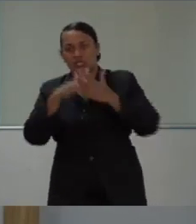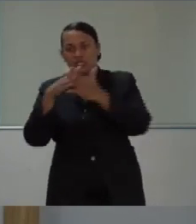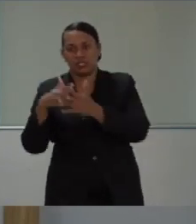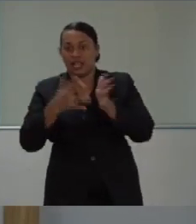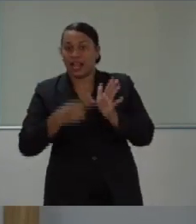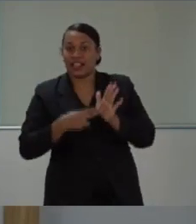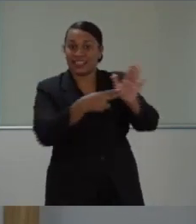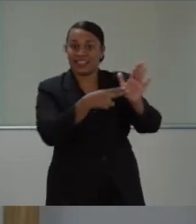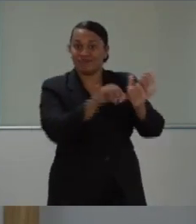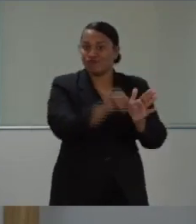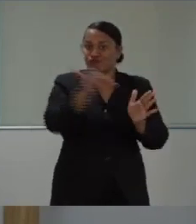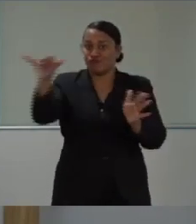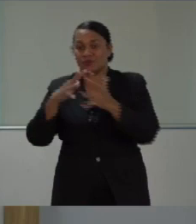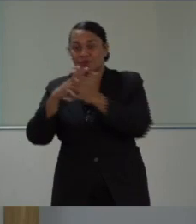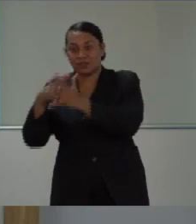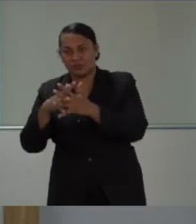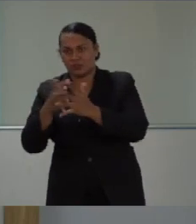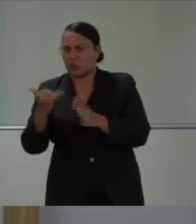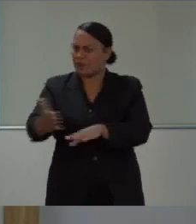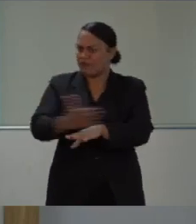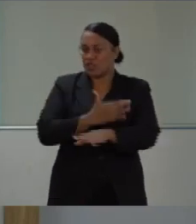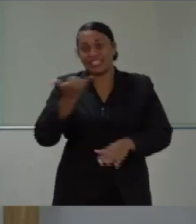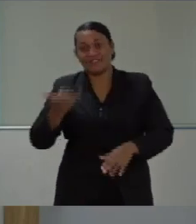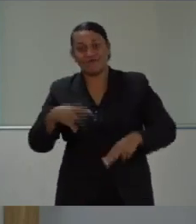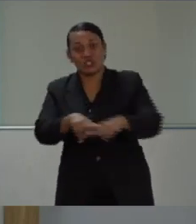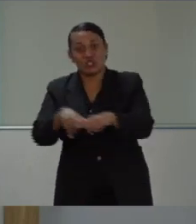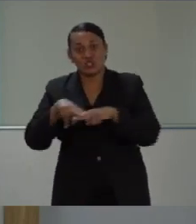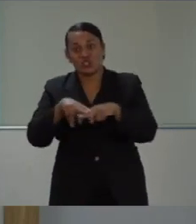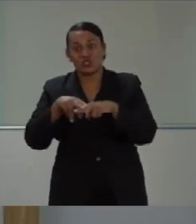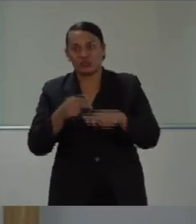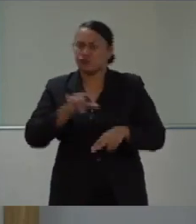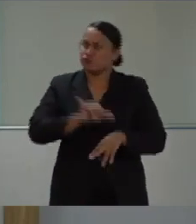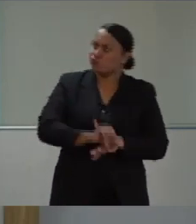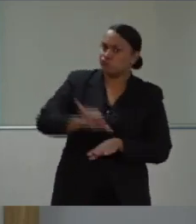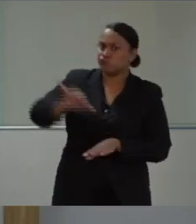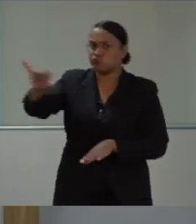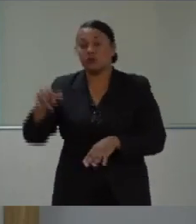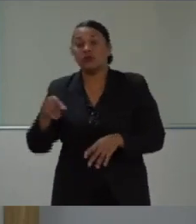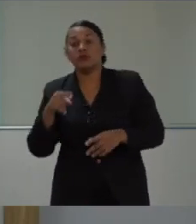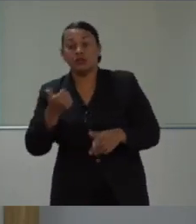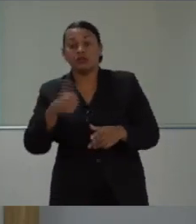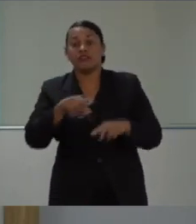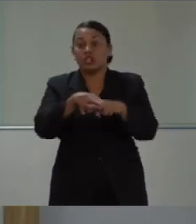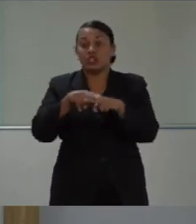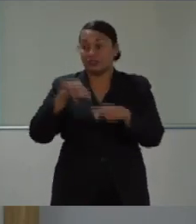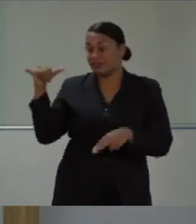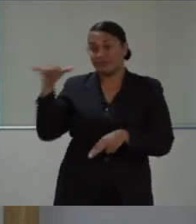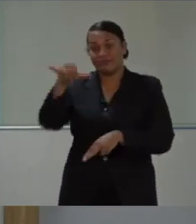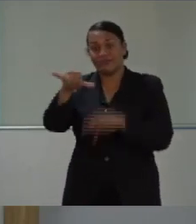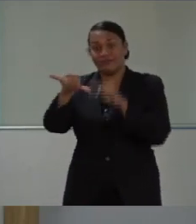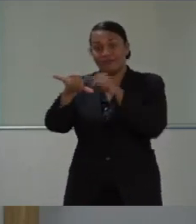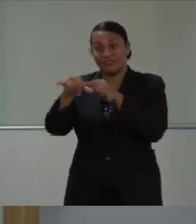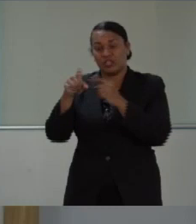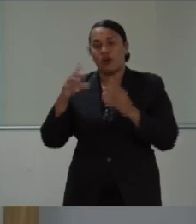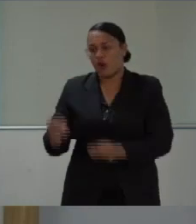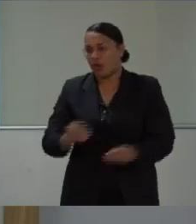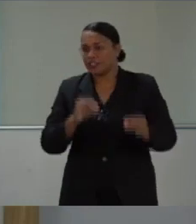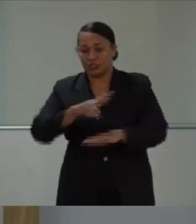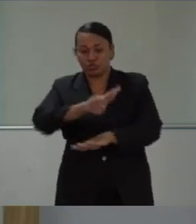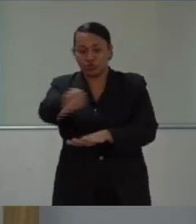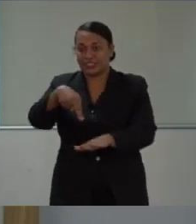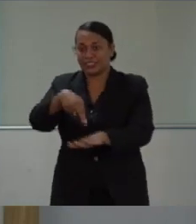departing for the US, Fiji Airways organized regional flights from across the Pacific to bring these missionaries to